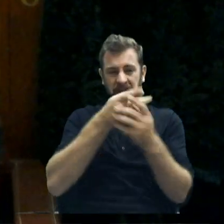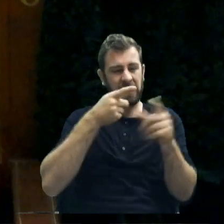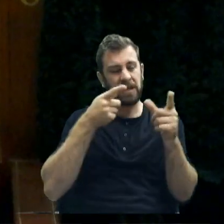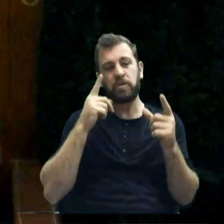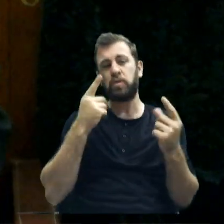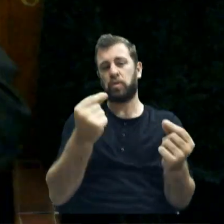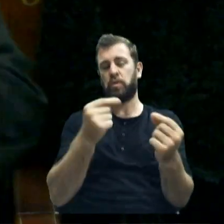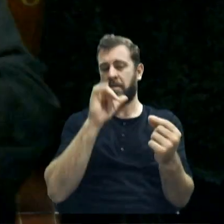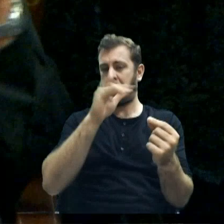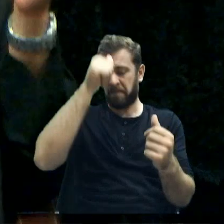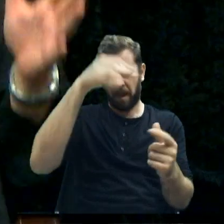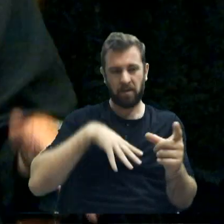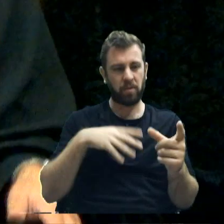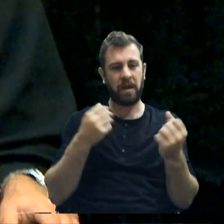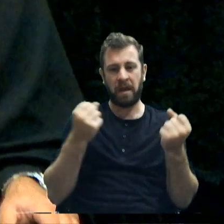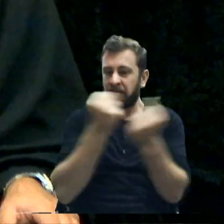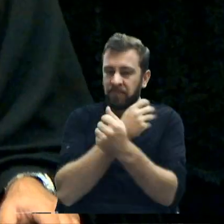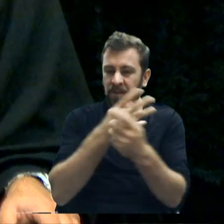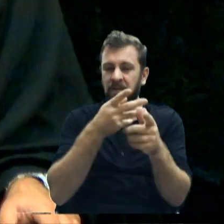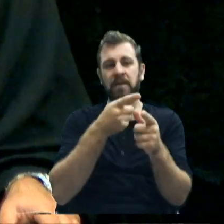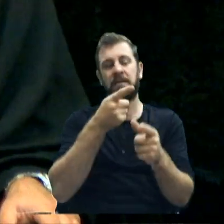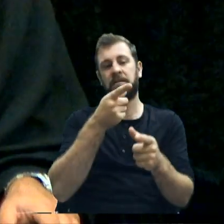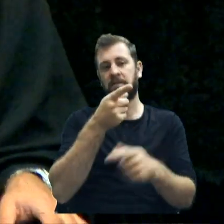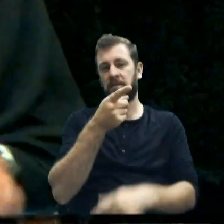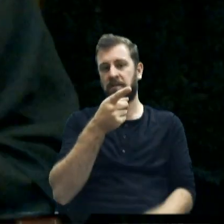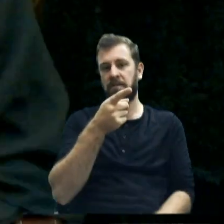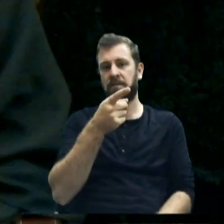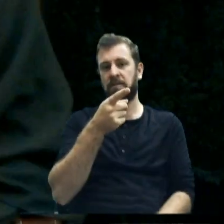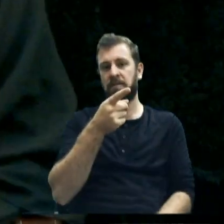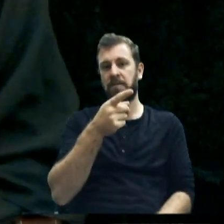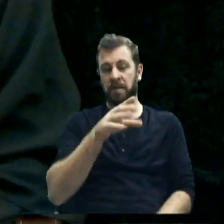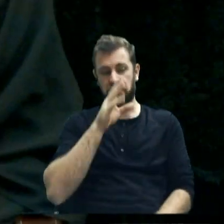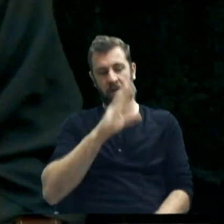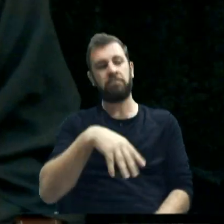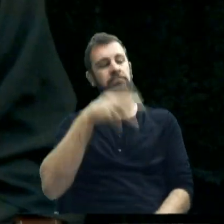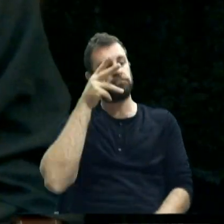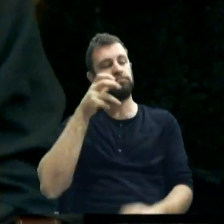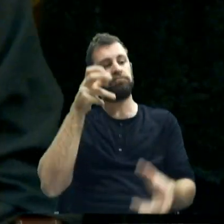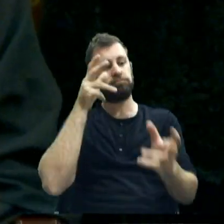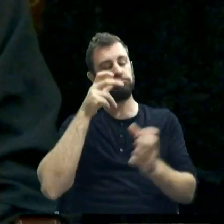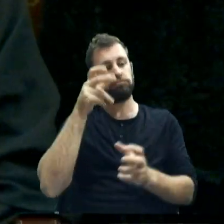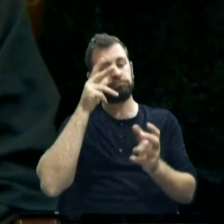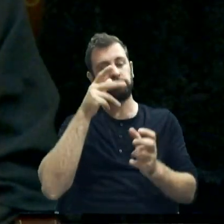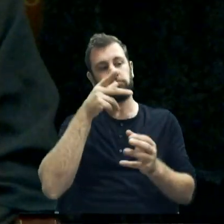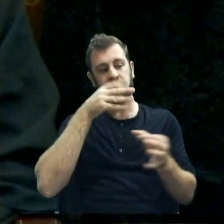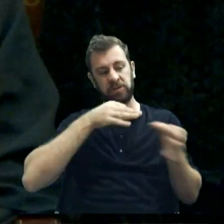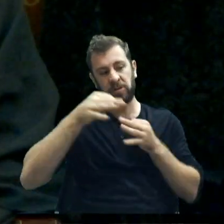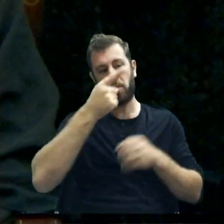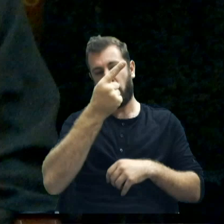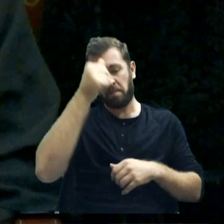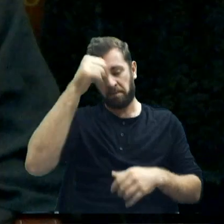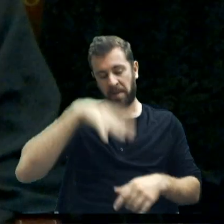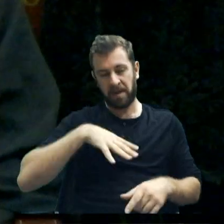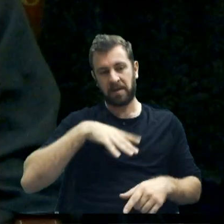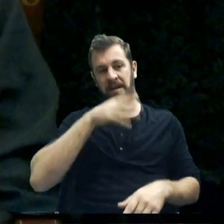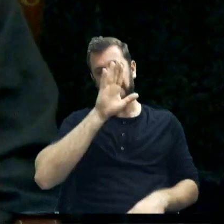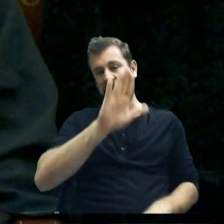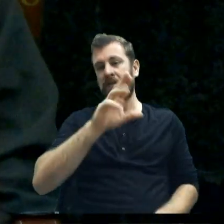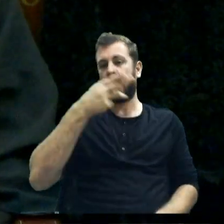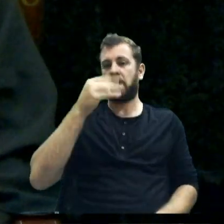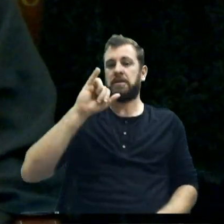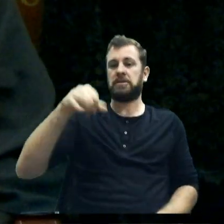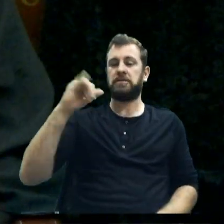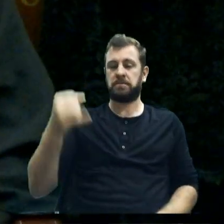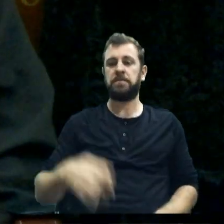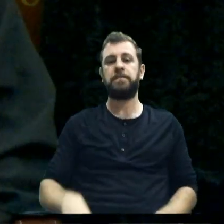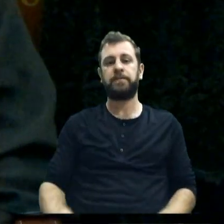maqam Ibrahim, everything. And the imam is listening to this individual describe this one man's hajj. And he